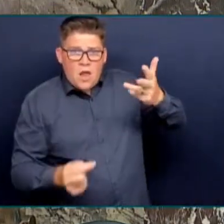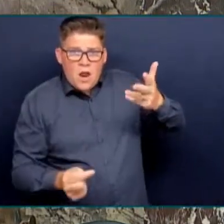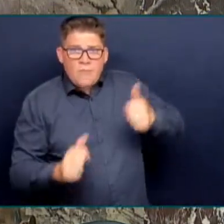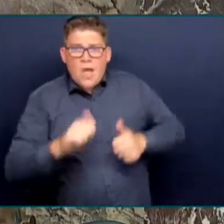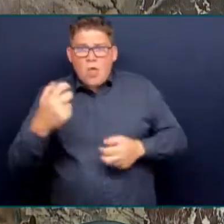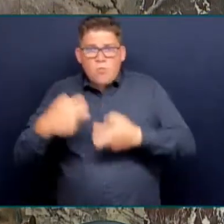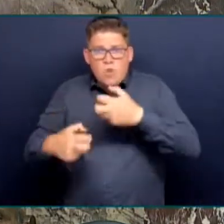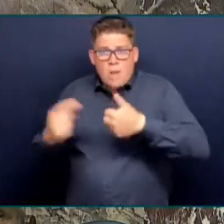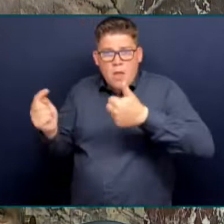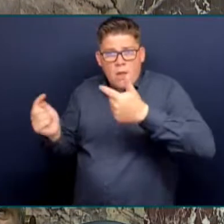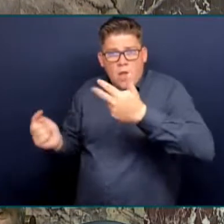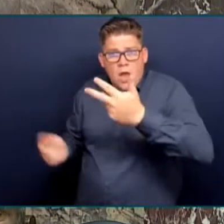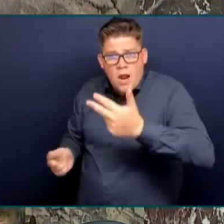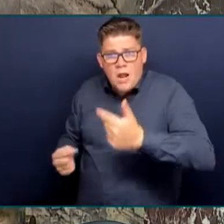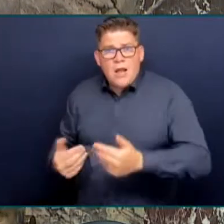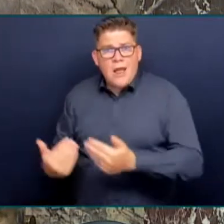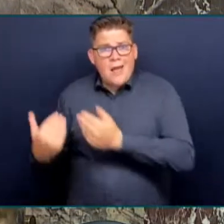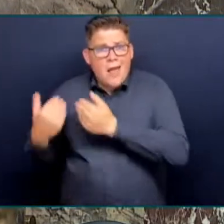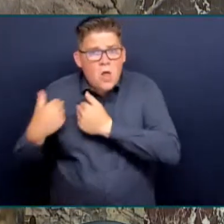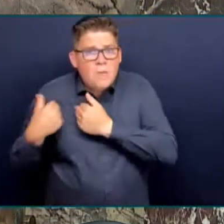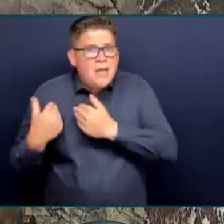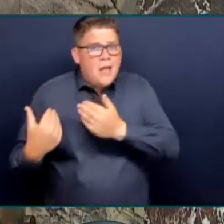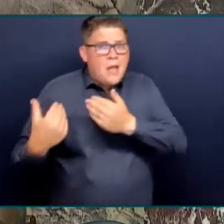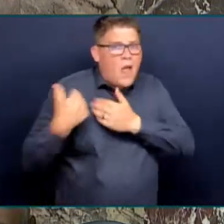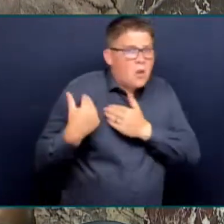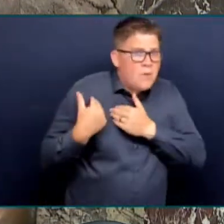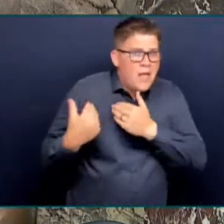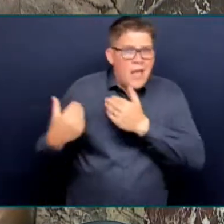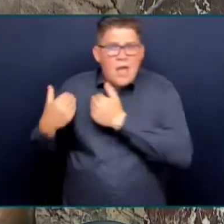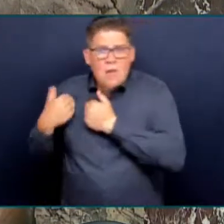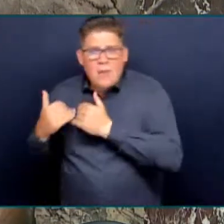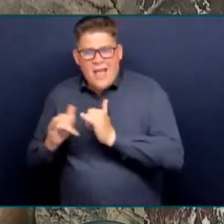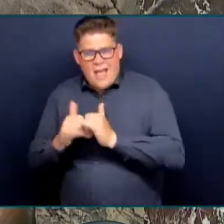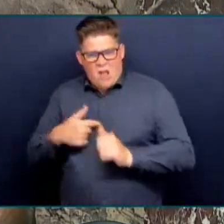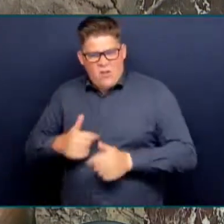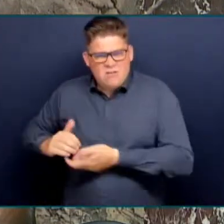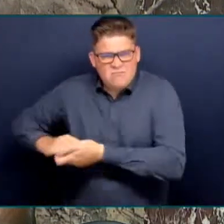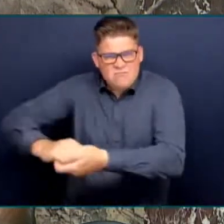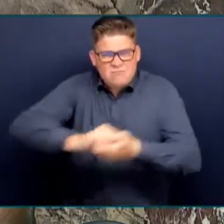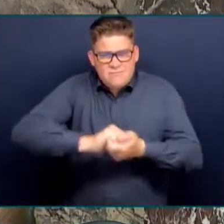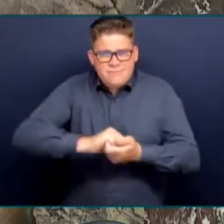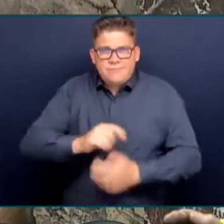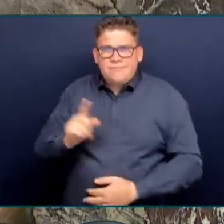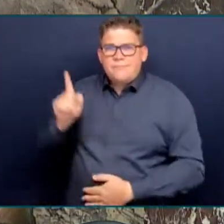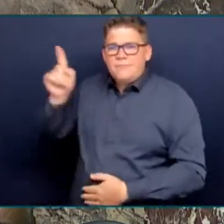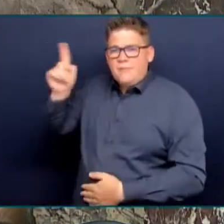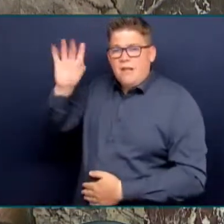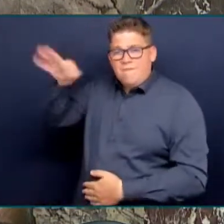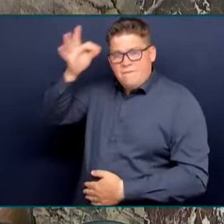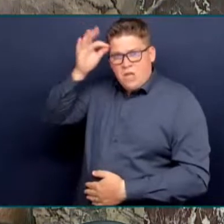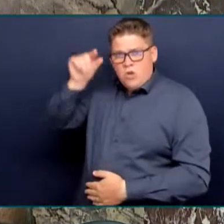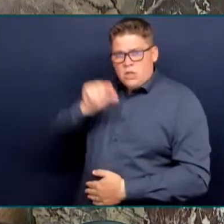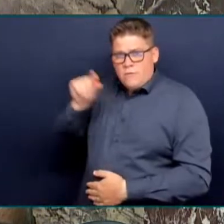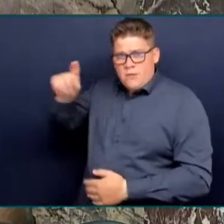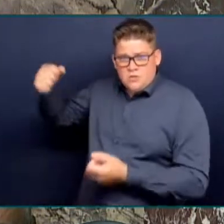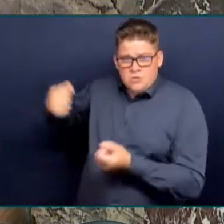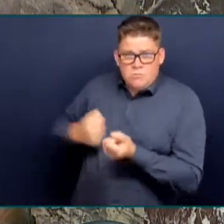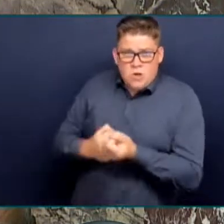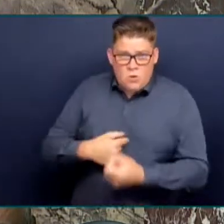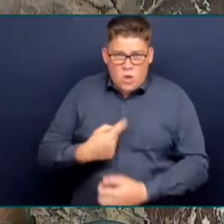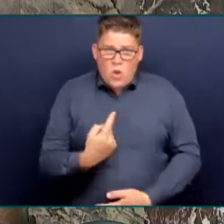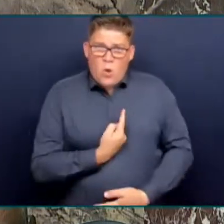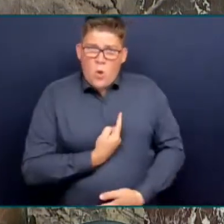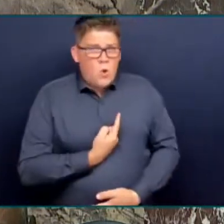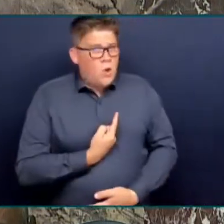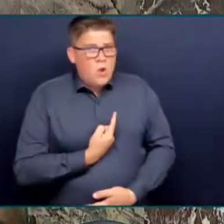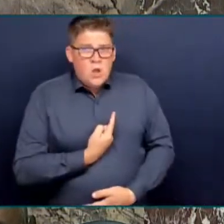to do together to solve these challenges for the people of British Columbia and Canada. We can't do it by ourselves. Good ideas do come from every honourable member, and